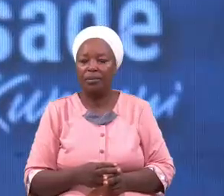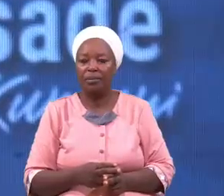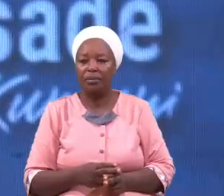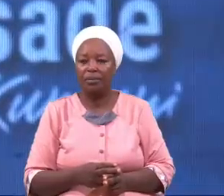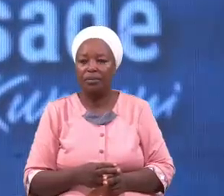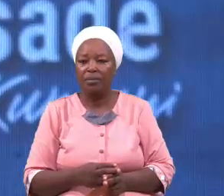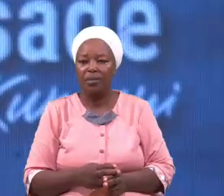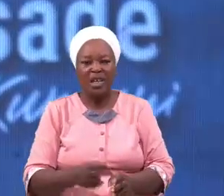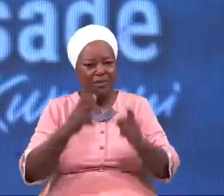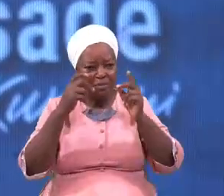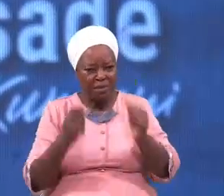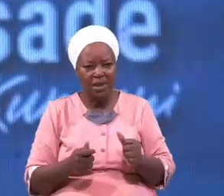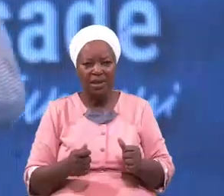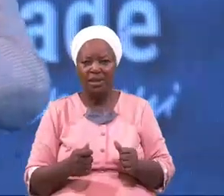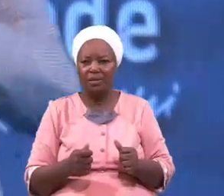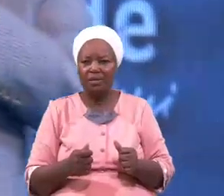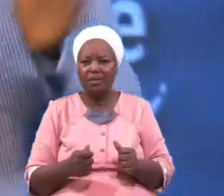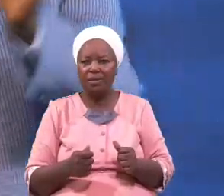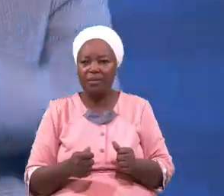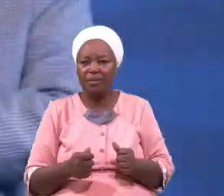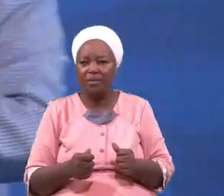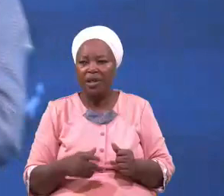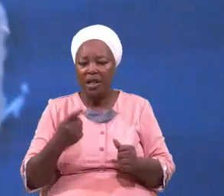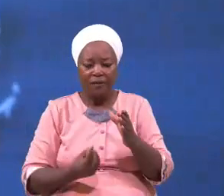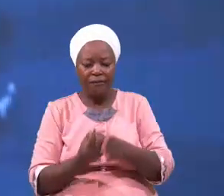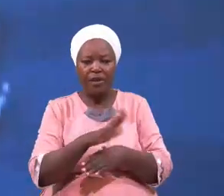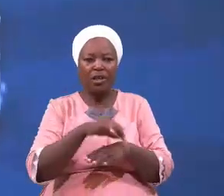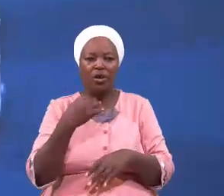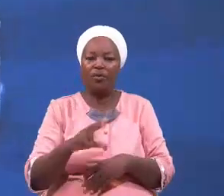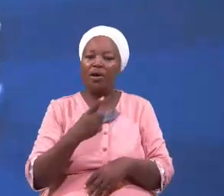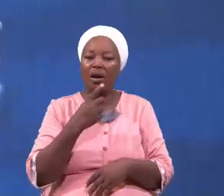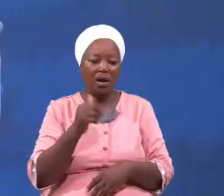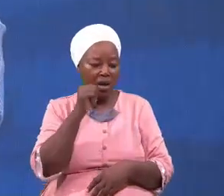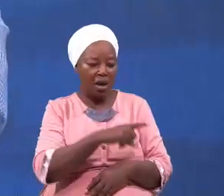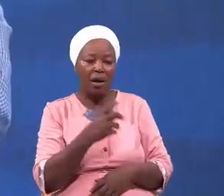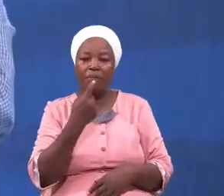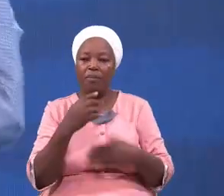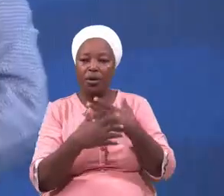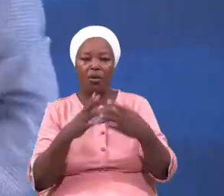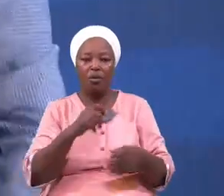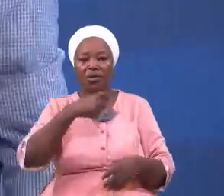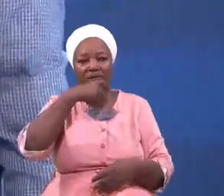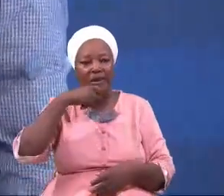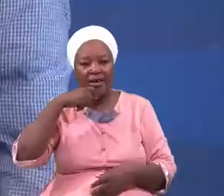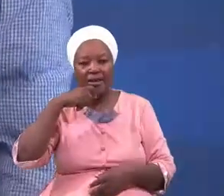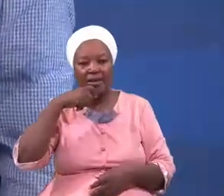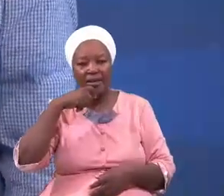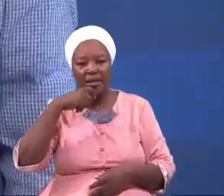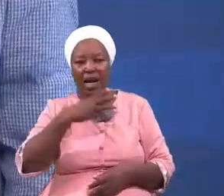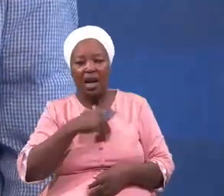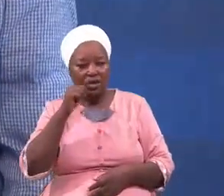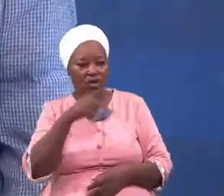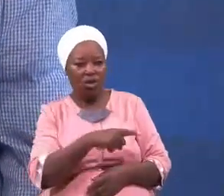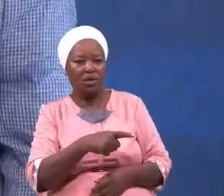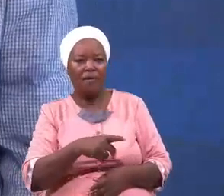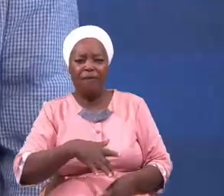Straightway, immediately, the fountain of her blood was dried up. And she